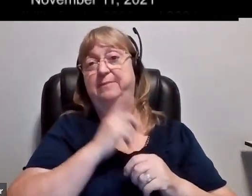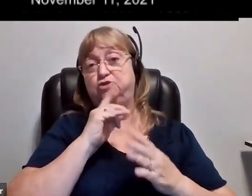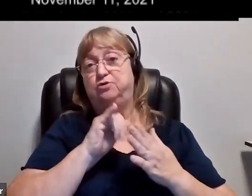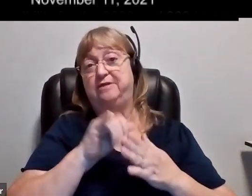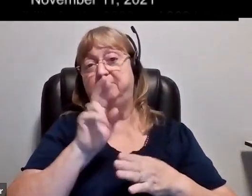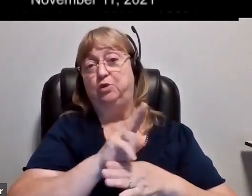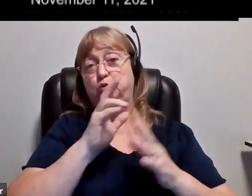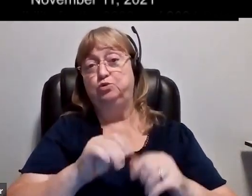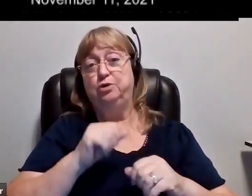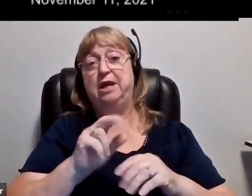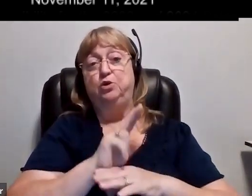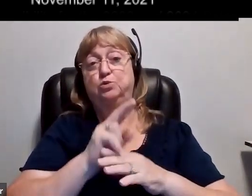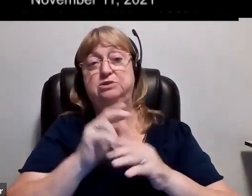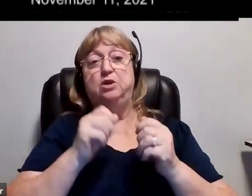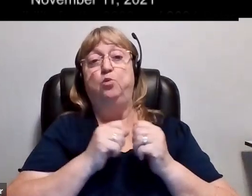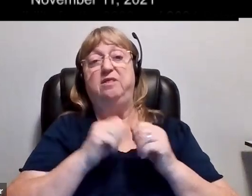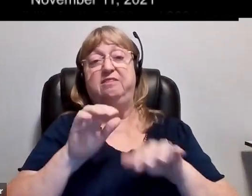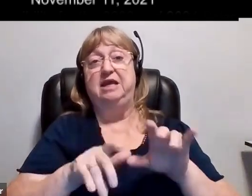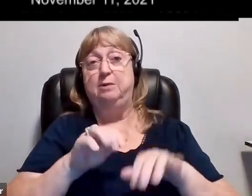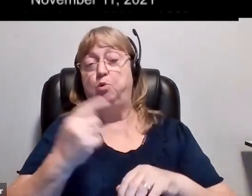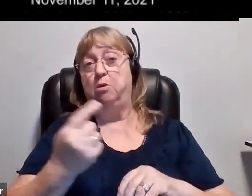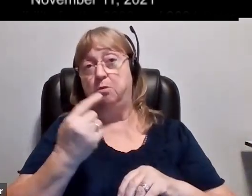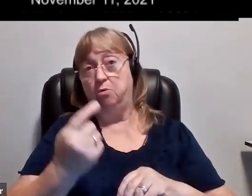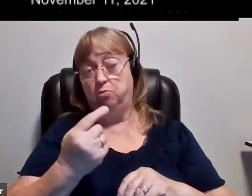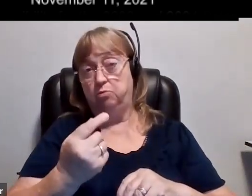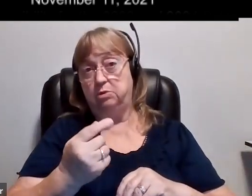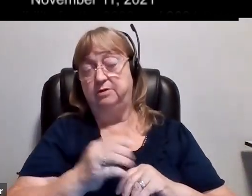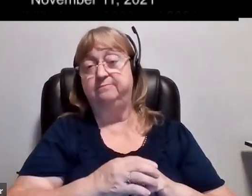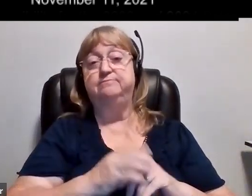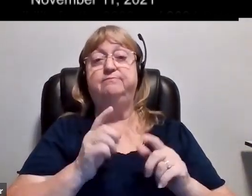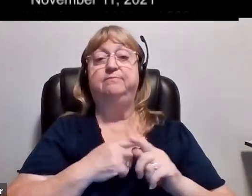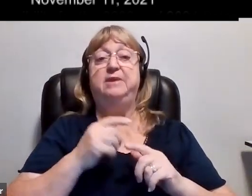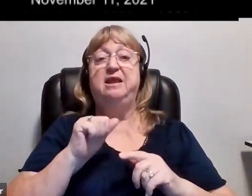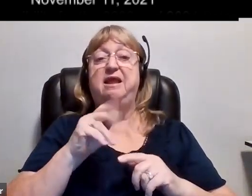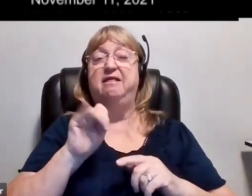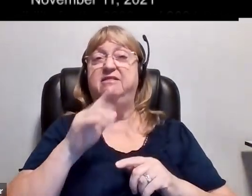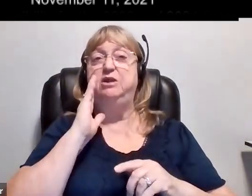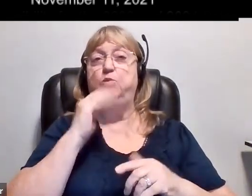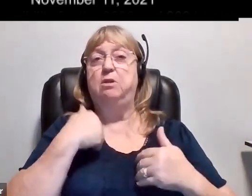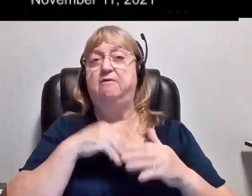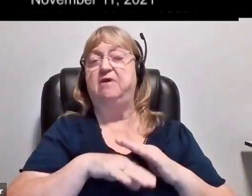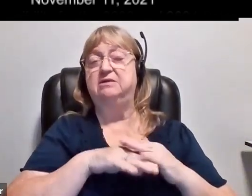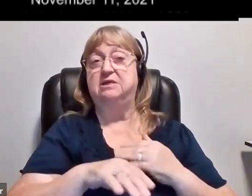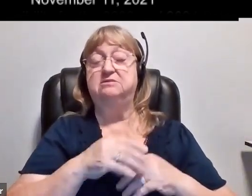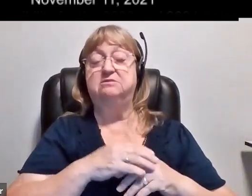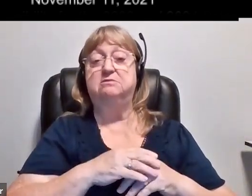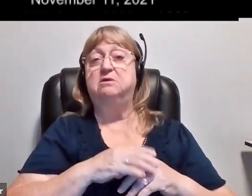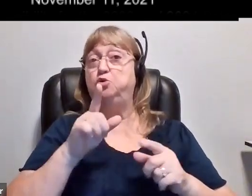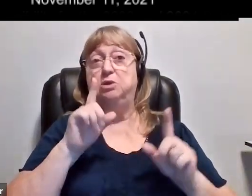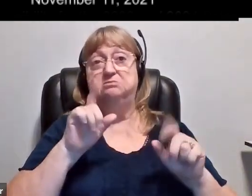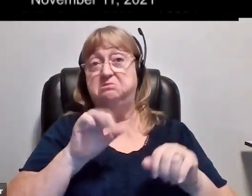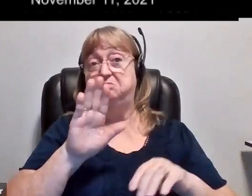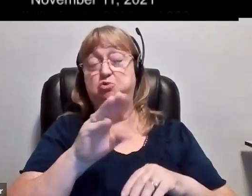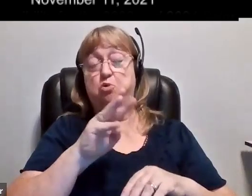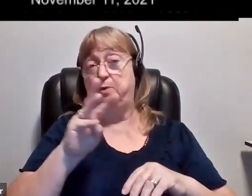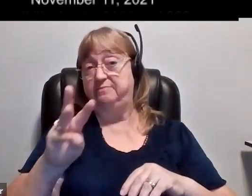the user can operate it with the keyboard alone. And then Anthony will have access to it. And so you can even test your own website